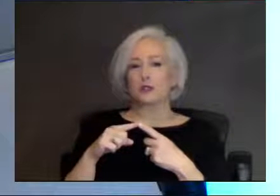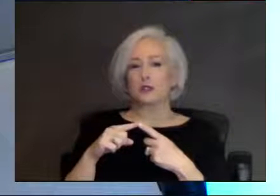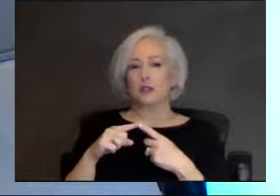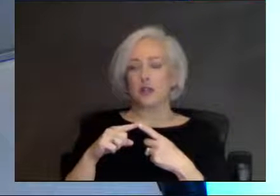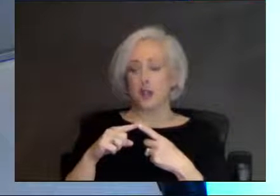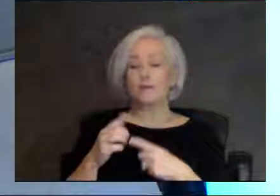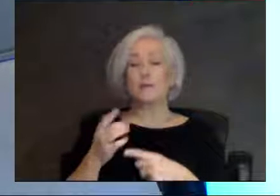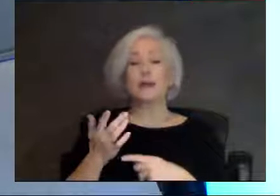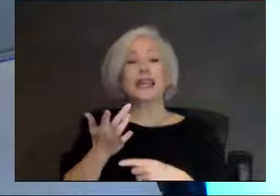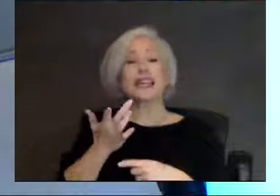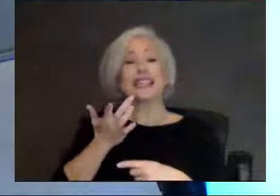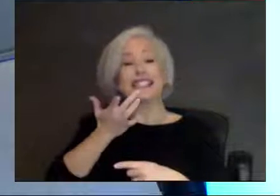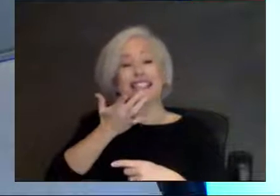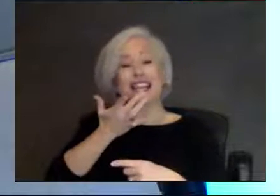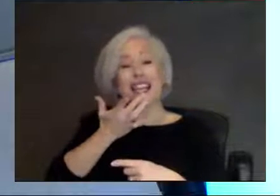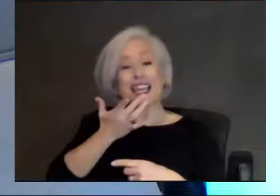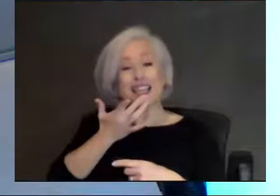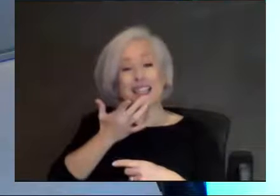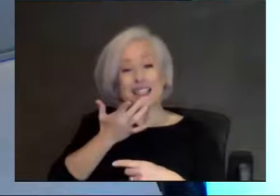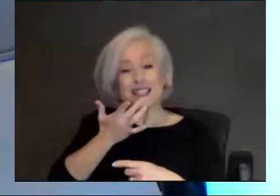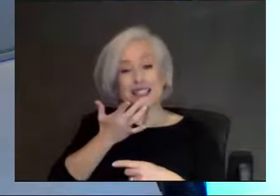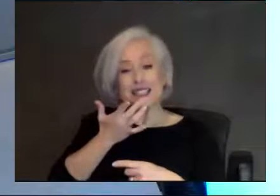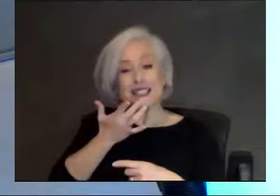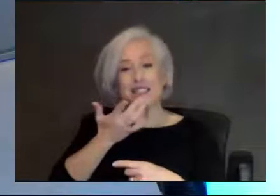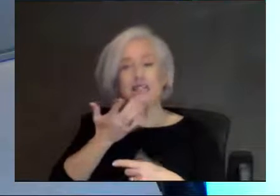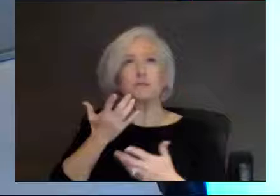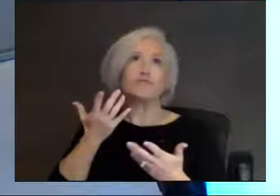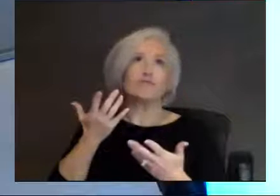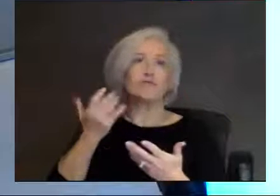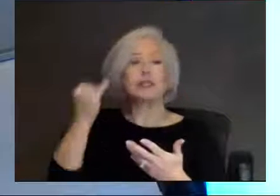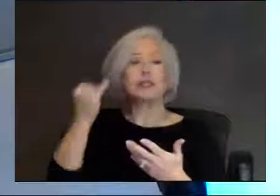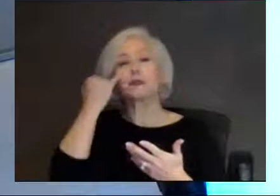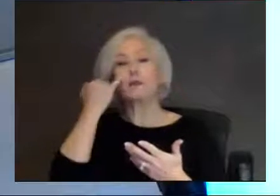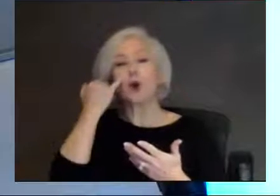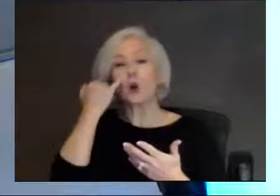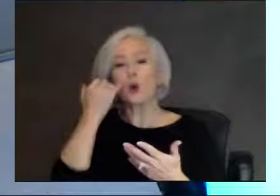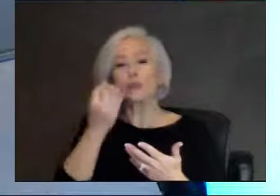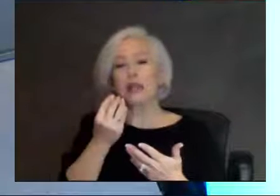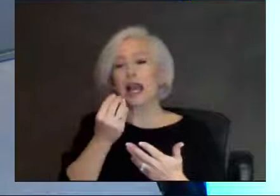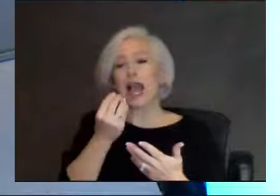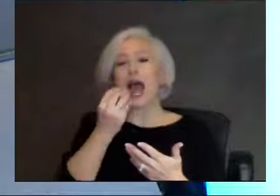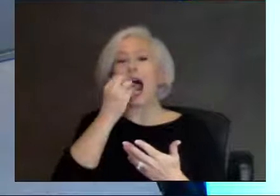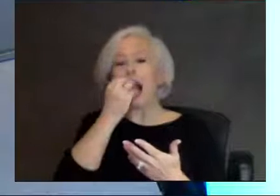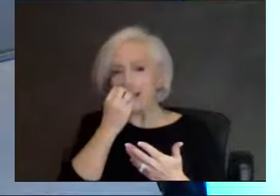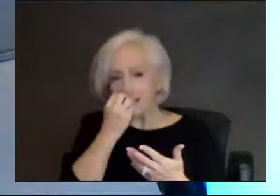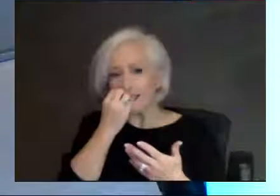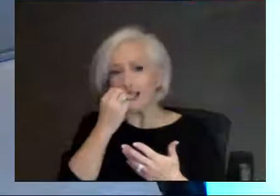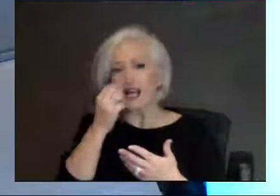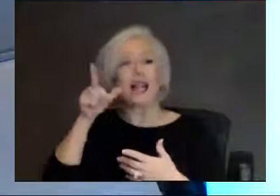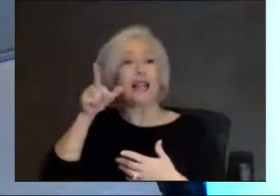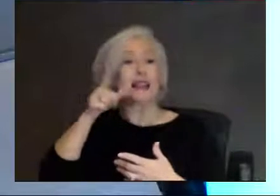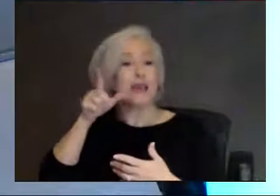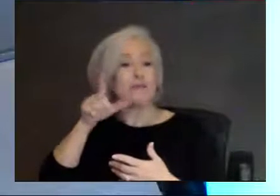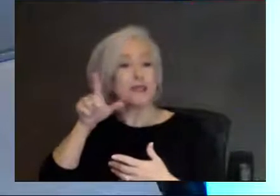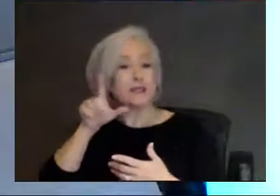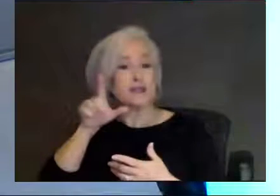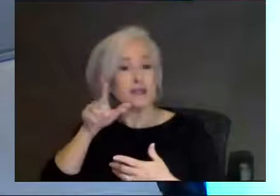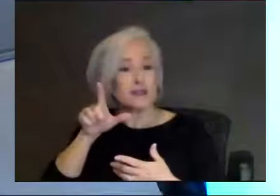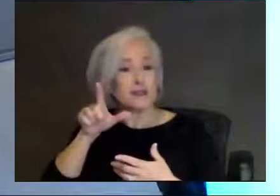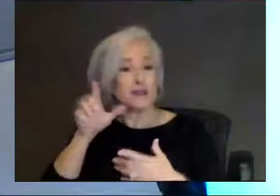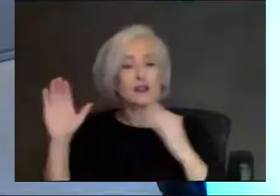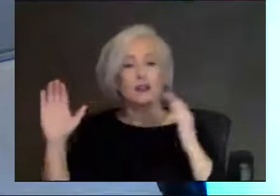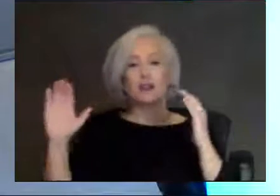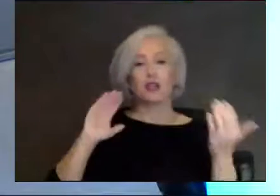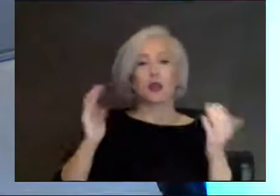that we perceive, say, when we bite into a lemon or something like that, versus the taste that patients